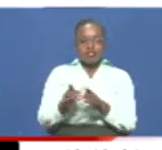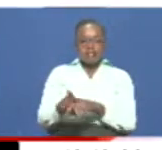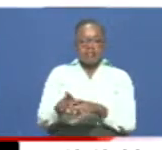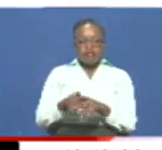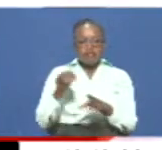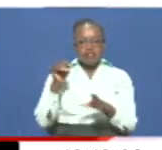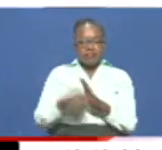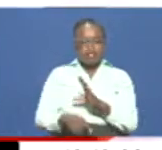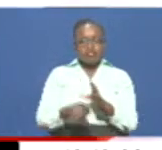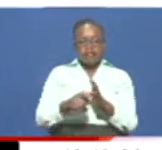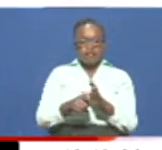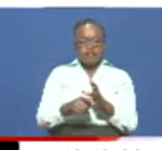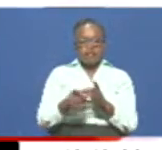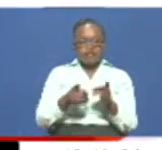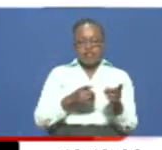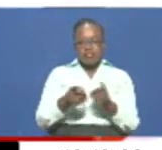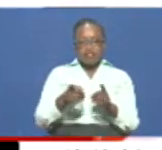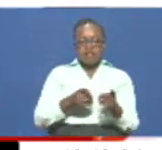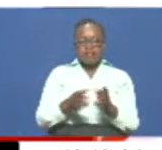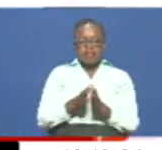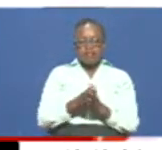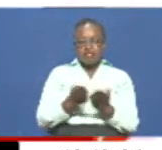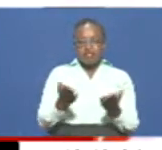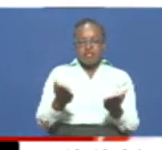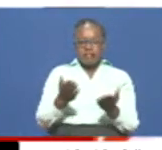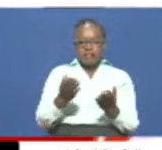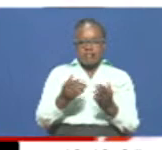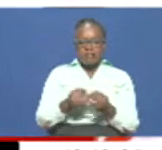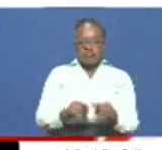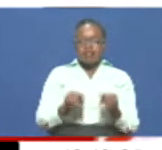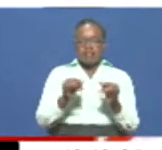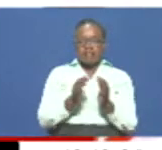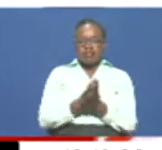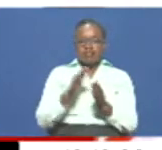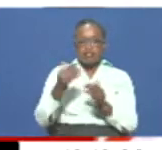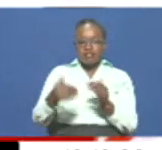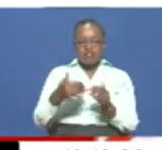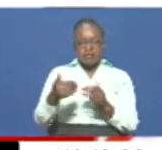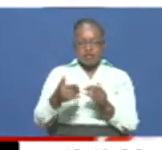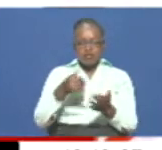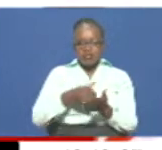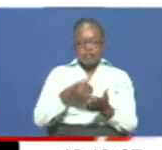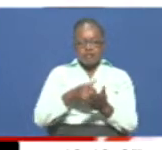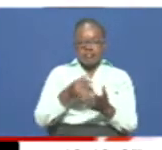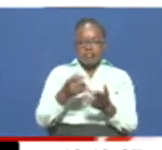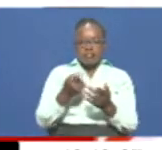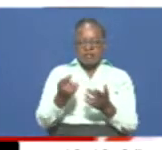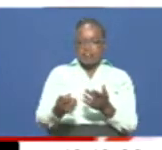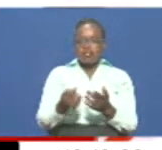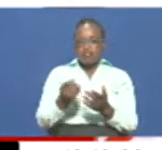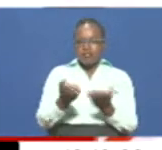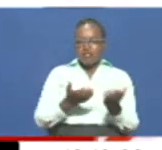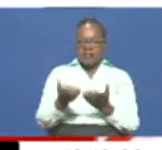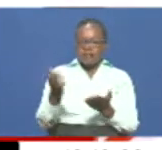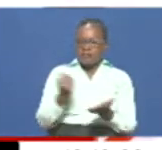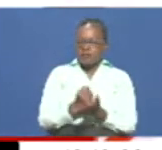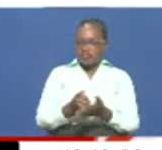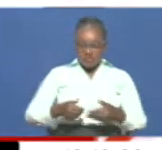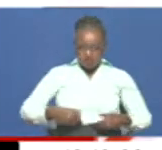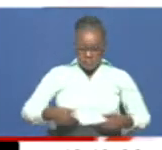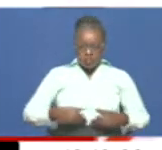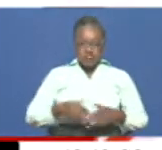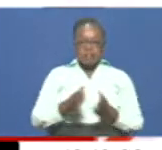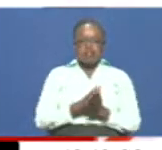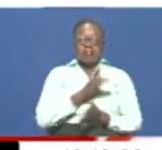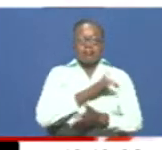dive into this kind of conversation, someone who is always involved with small businesses and employment of the youth, we are privileged to be